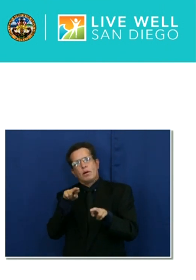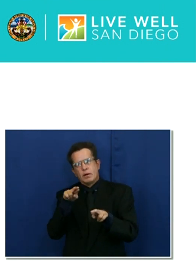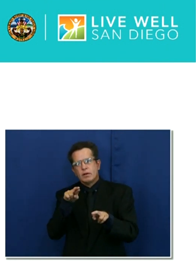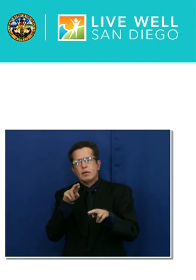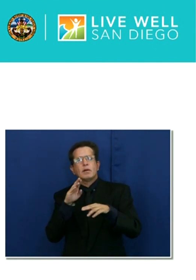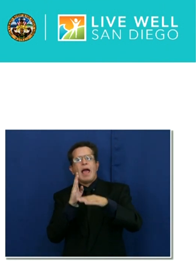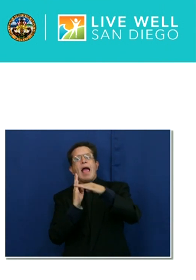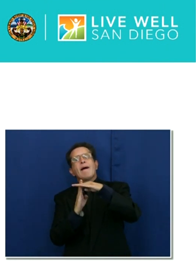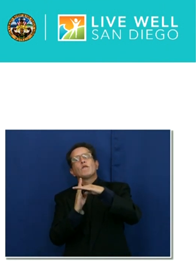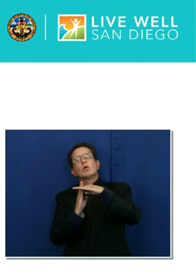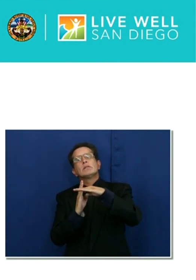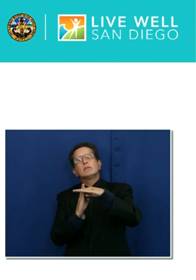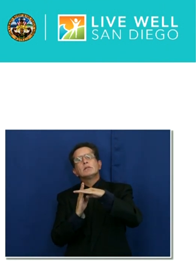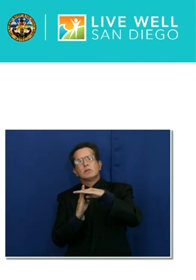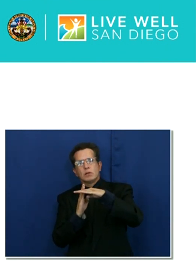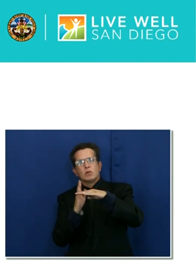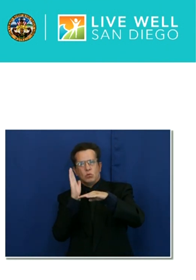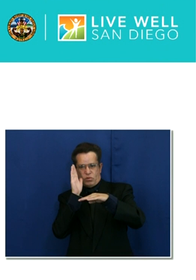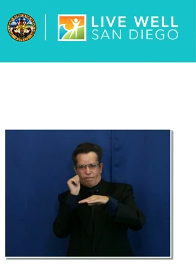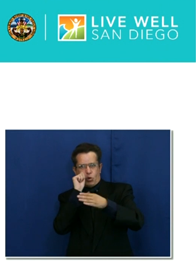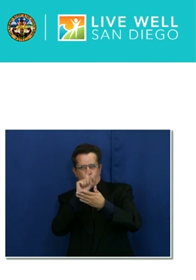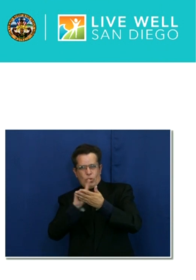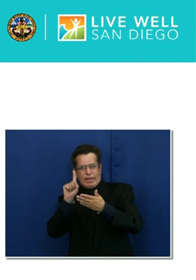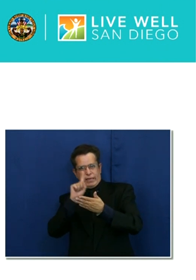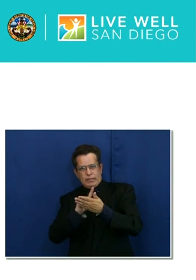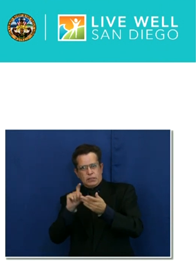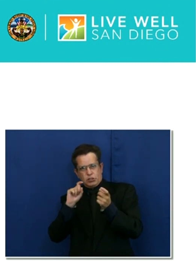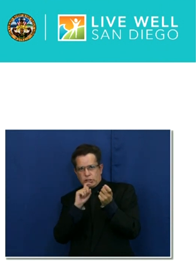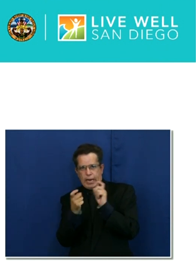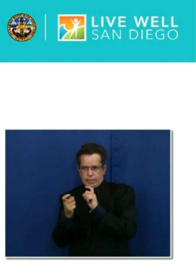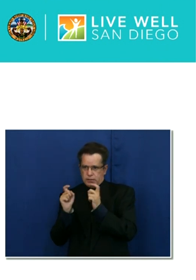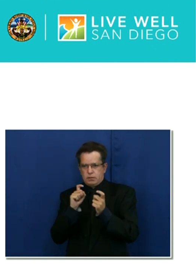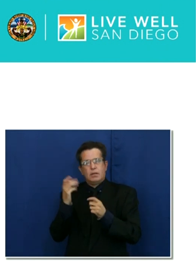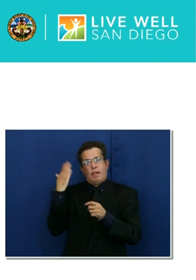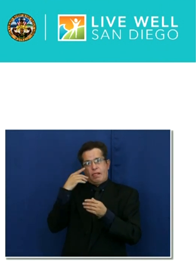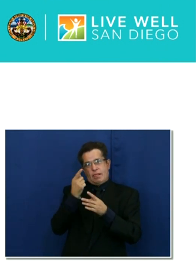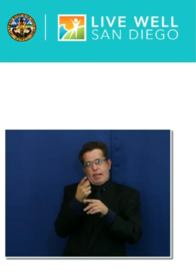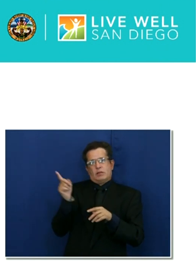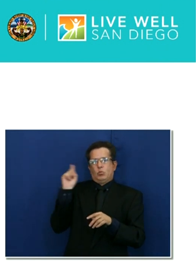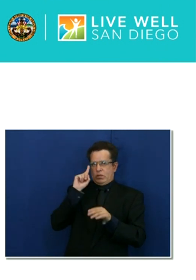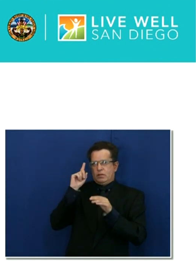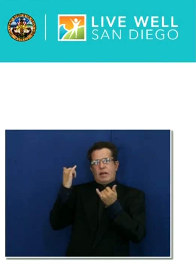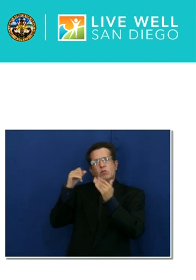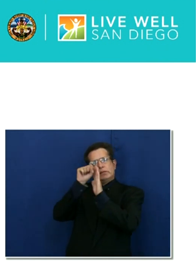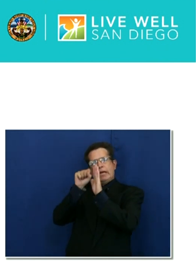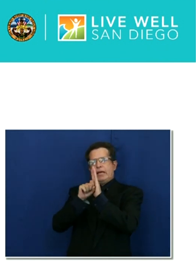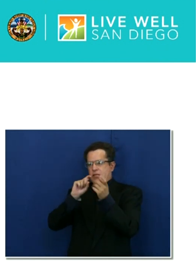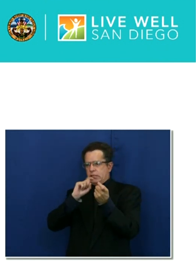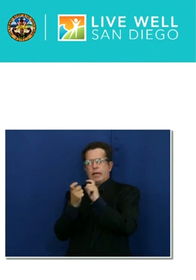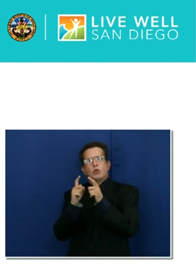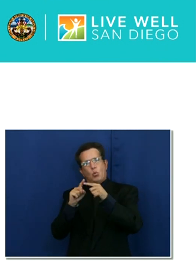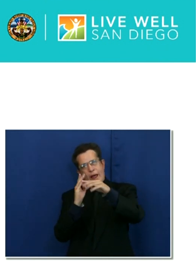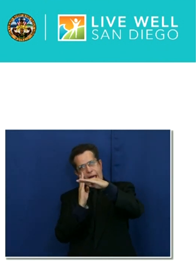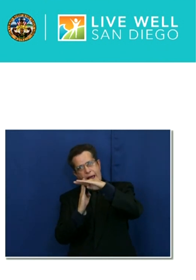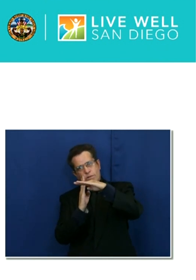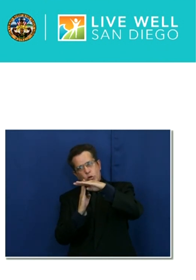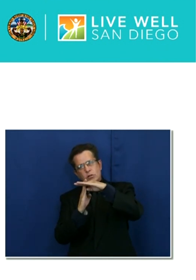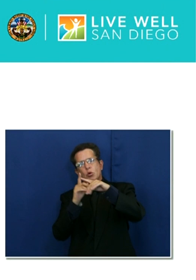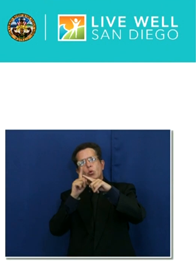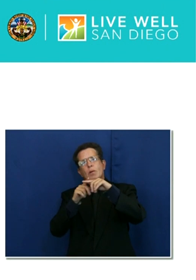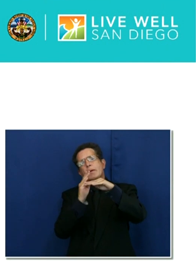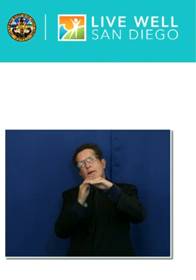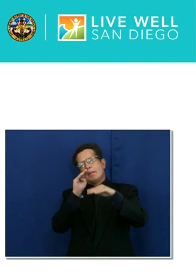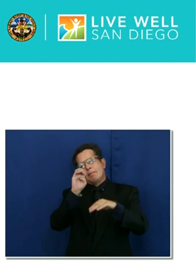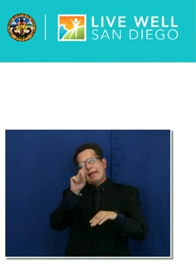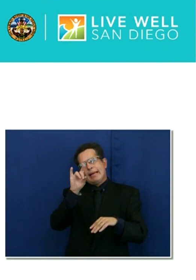overall average and would change from week to week. Last week, the state changed this metric from an average to a median testing